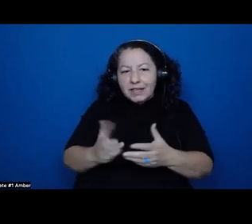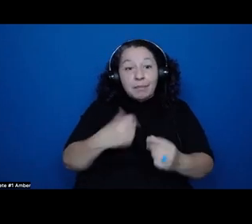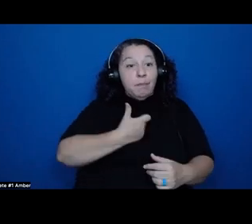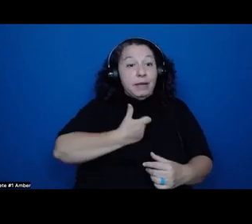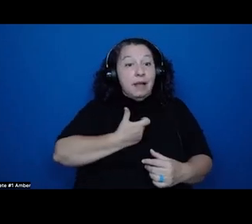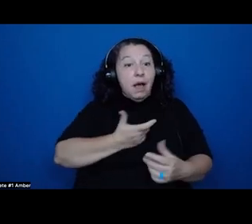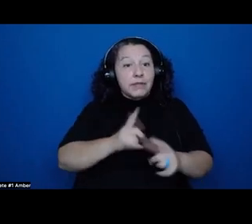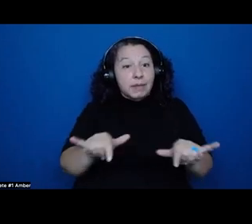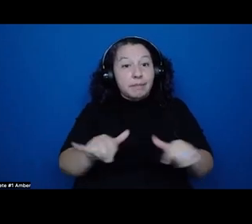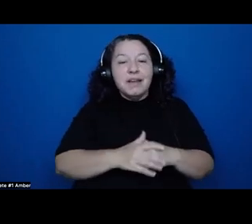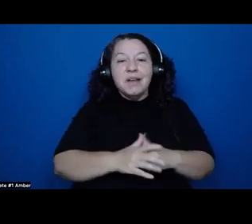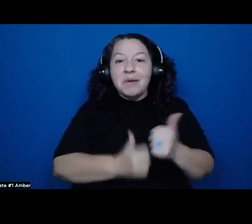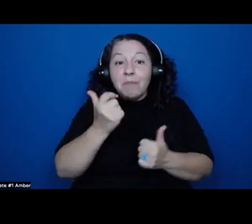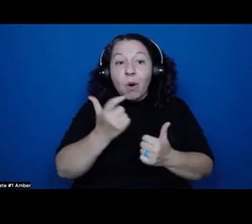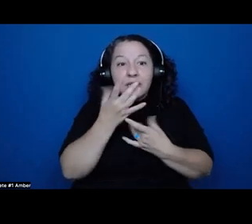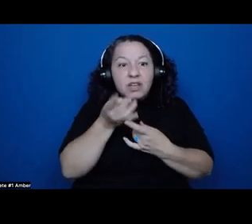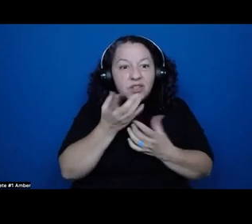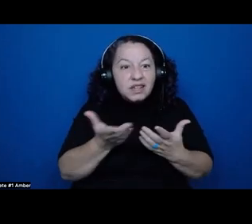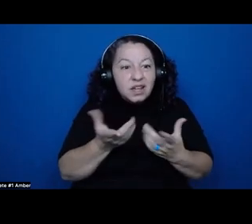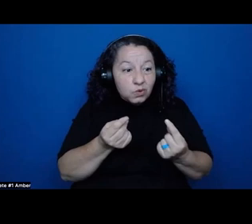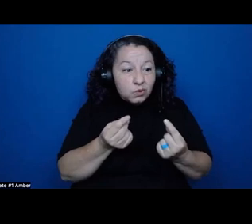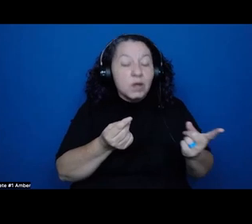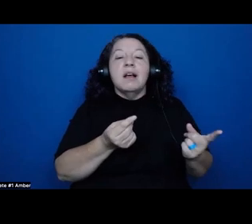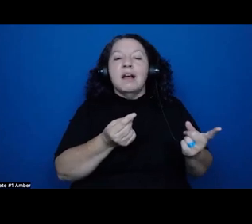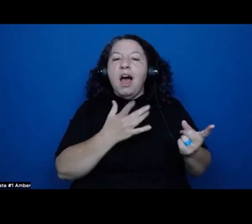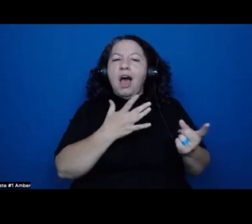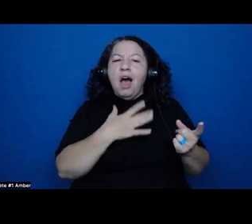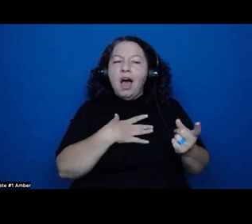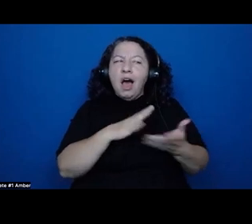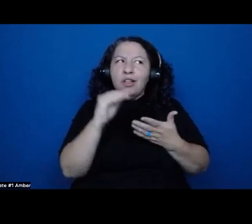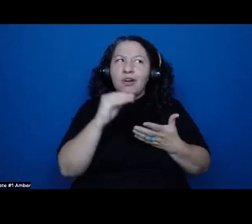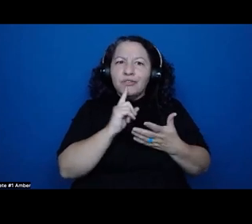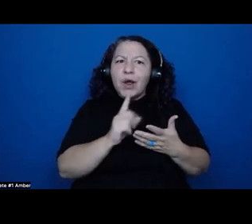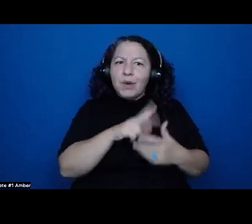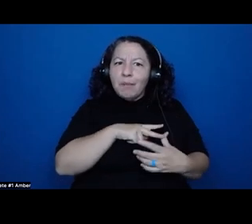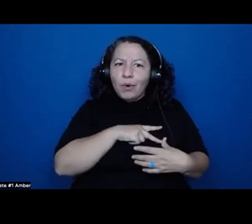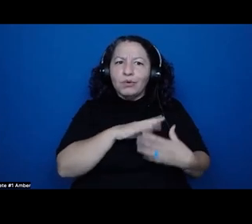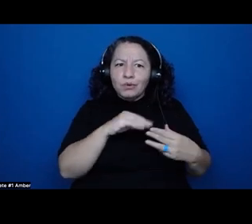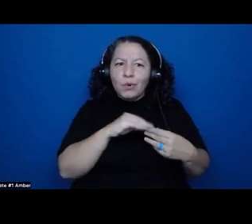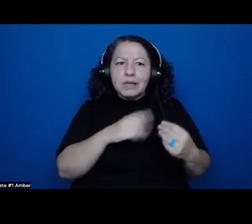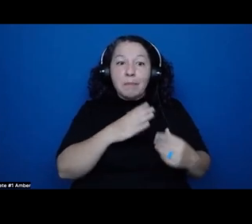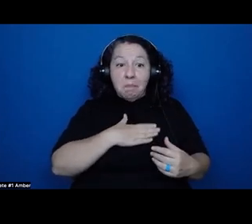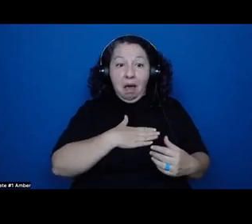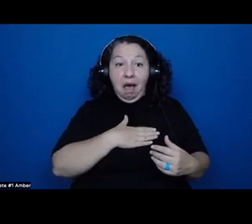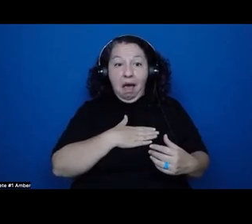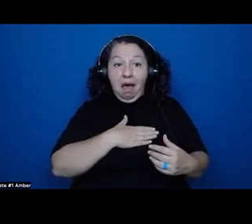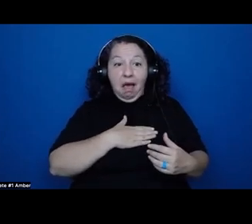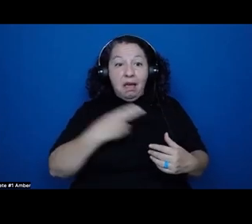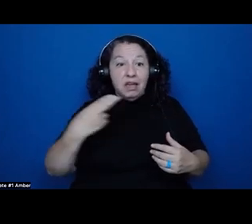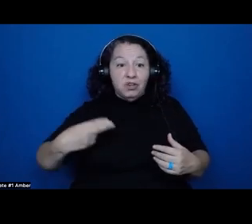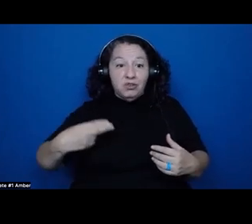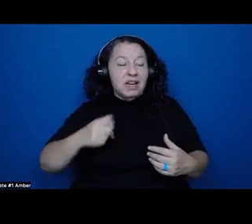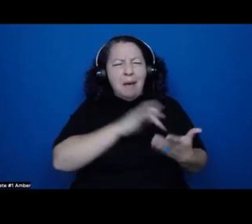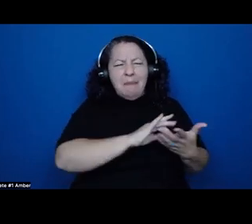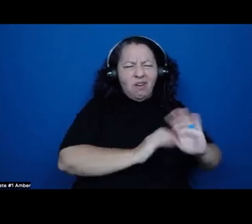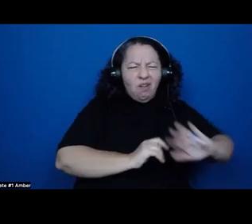the most interesting thing was I learned all of these really personal stories about my history, not my medical history, but